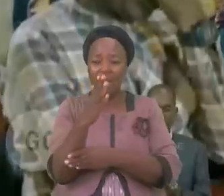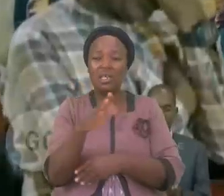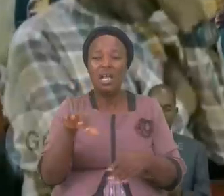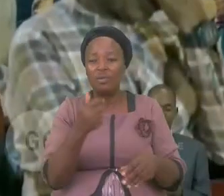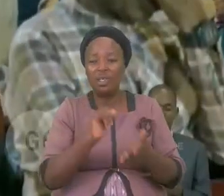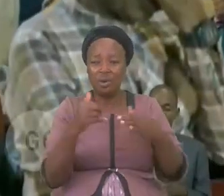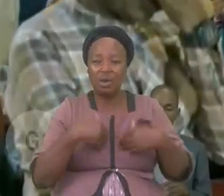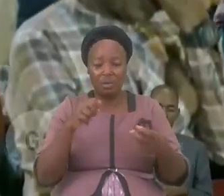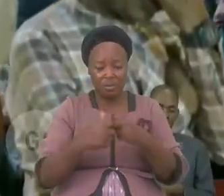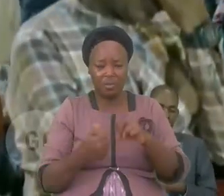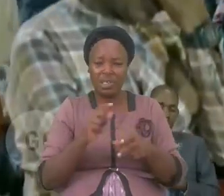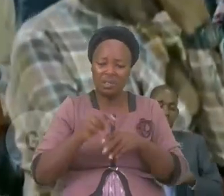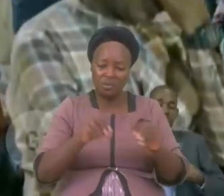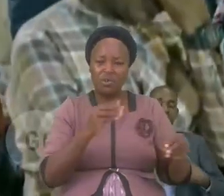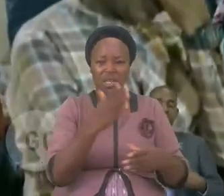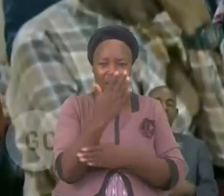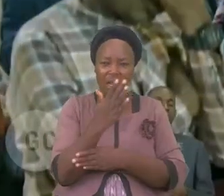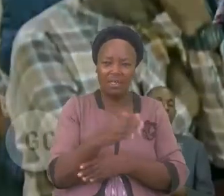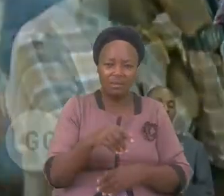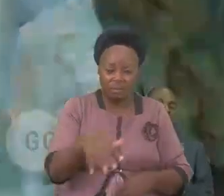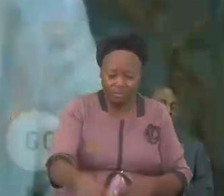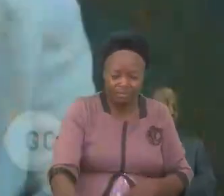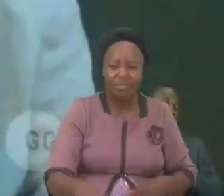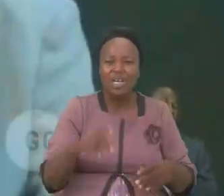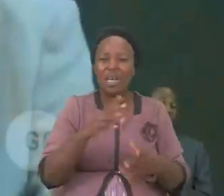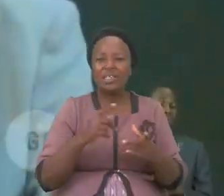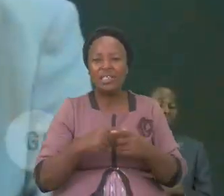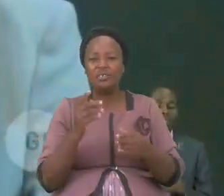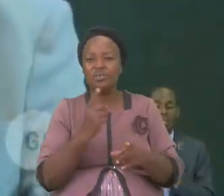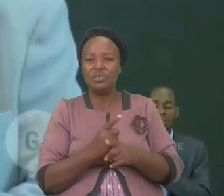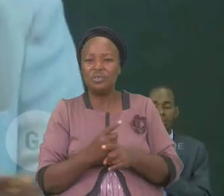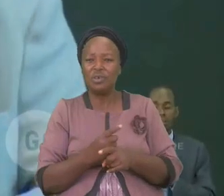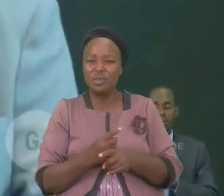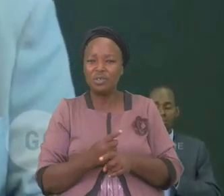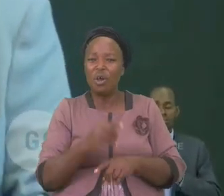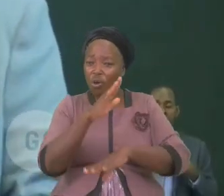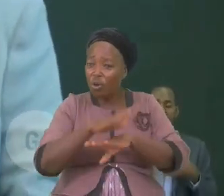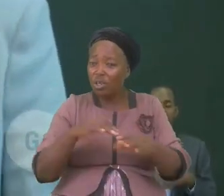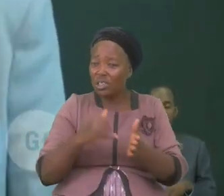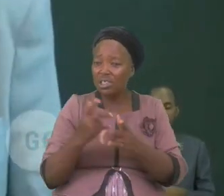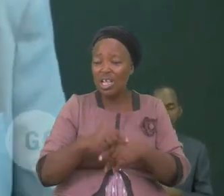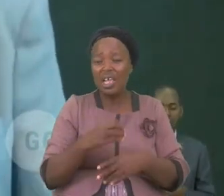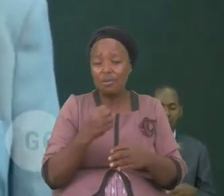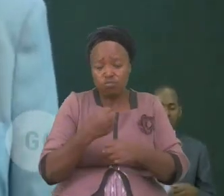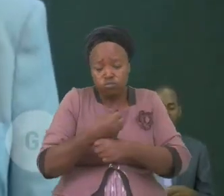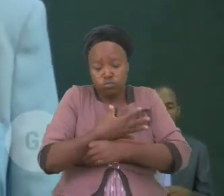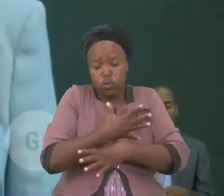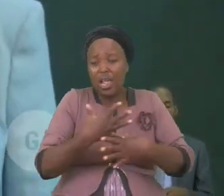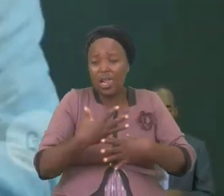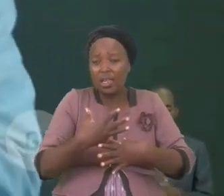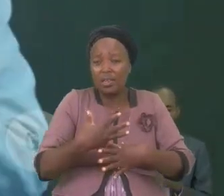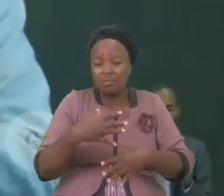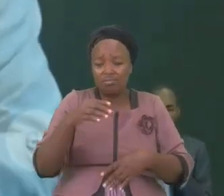said, swelling, goiter, every swollen leg, hunchback, fibroid,